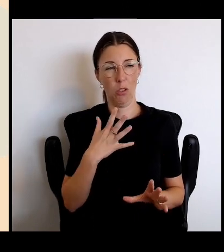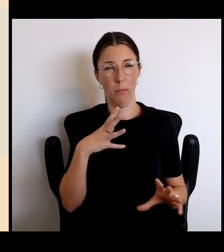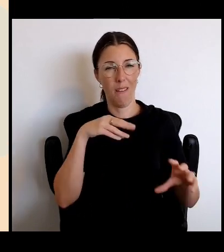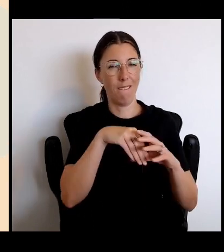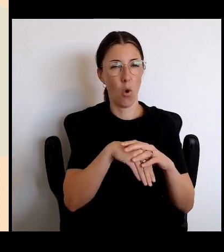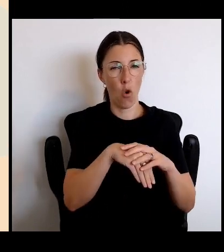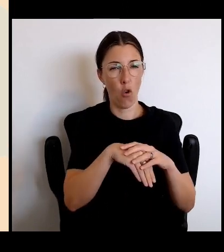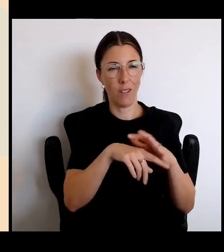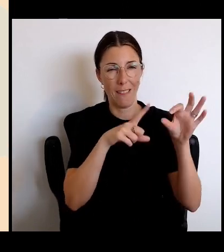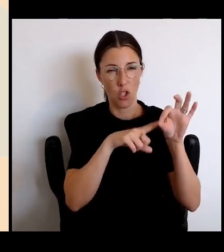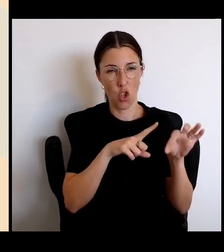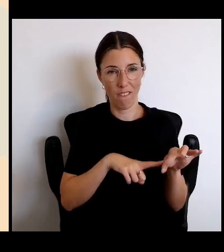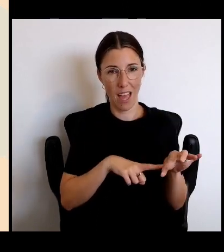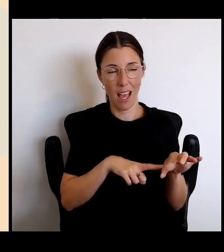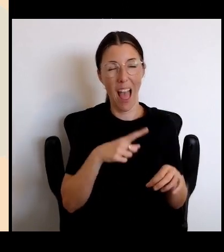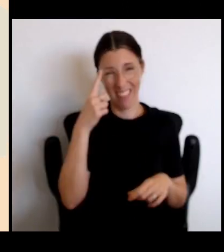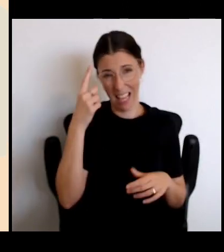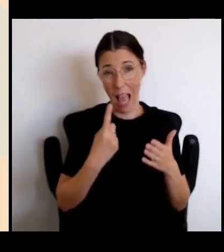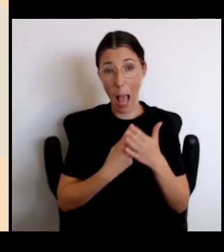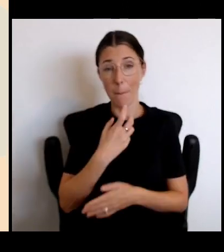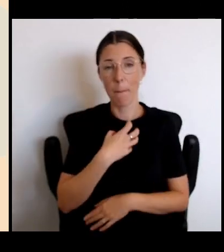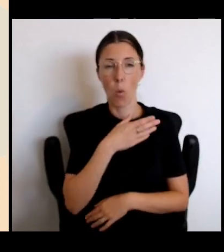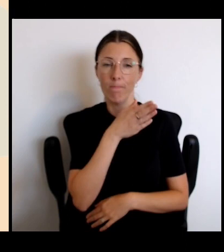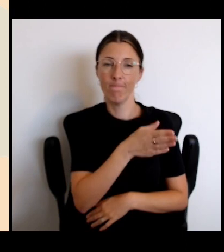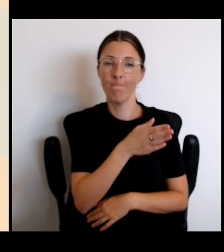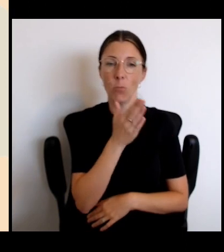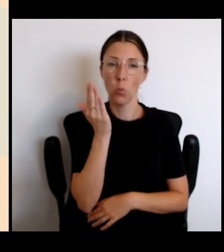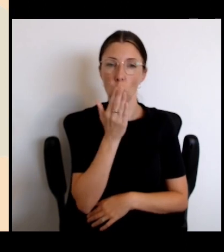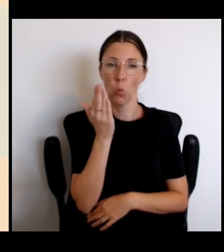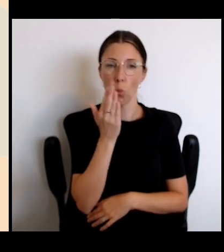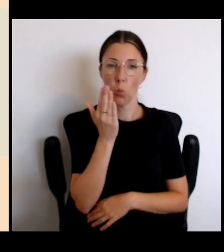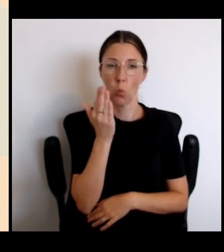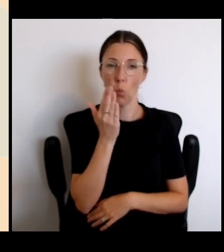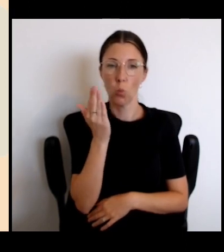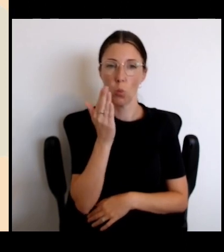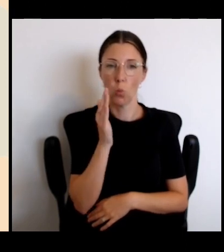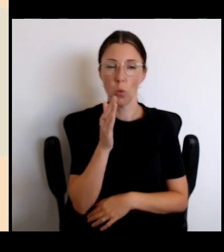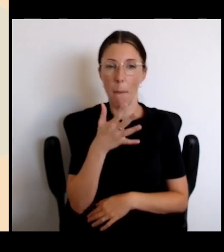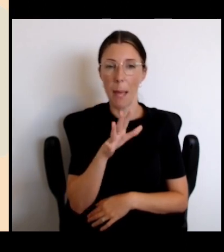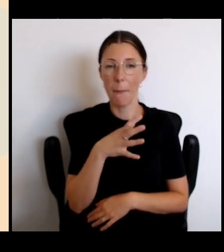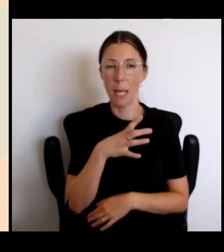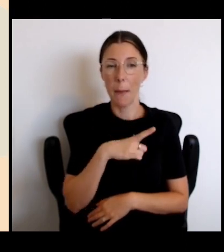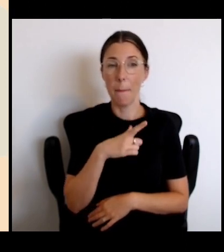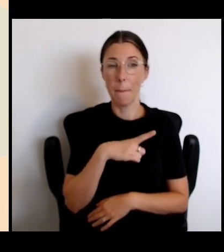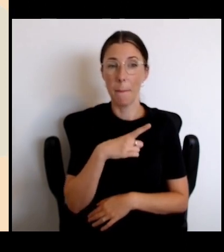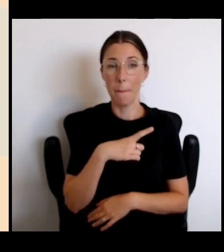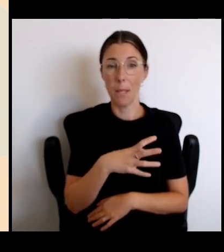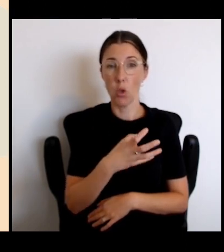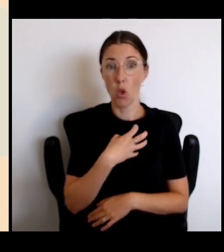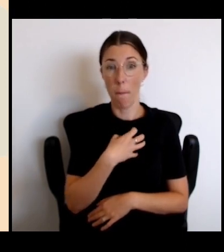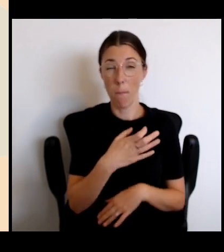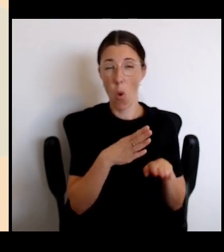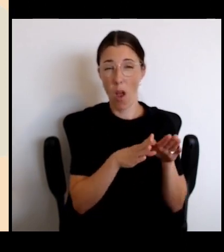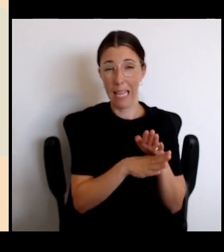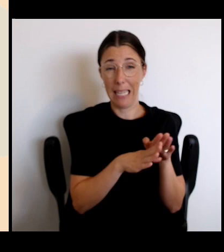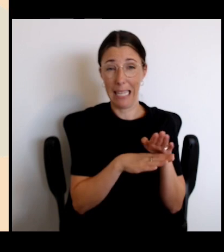in the school sample, because we know perhaps that is a more illicit behaviour in school settings than it is in home settings,